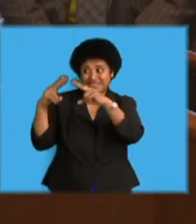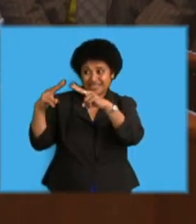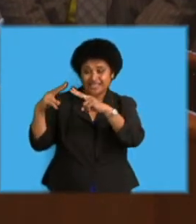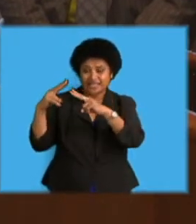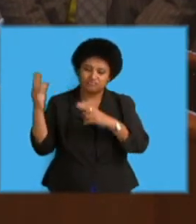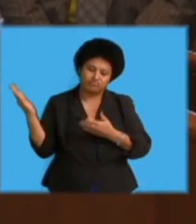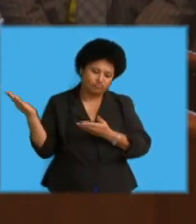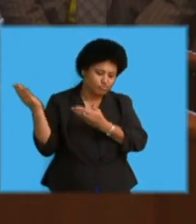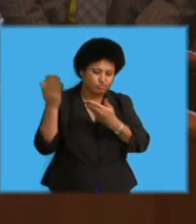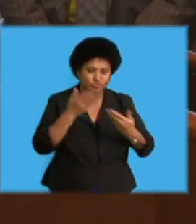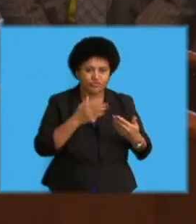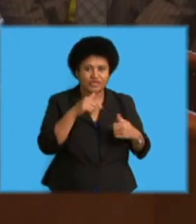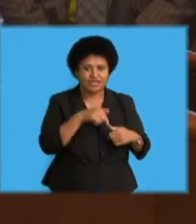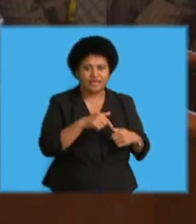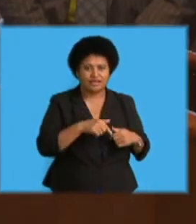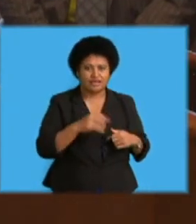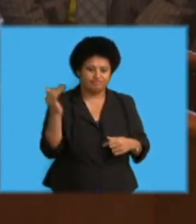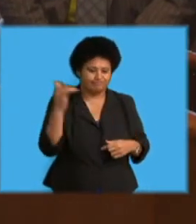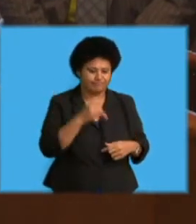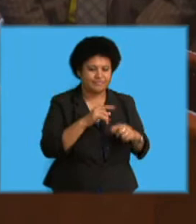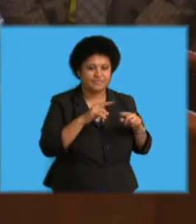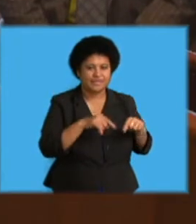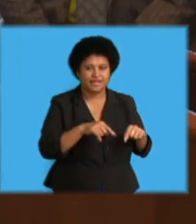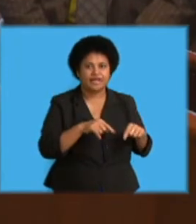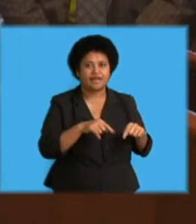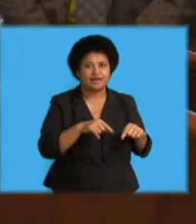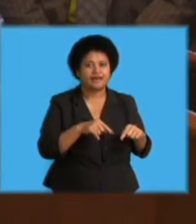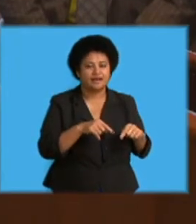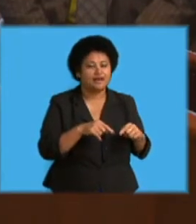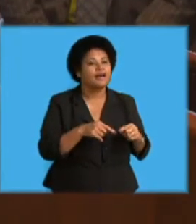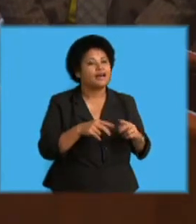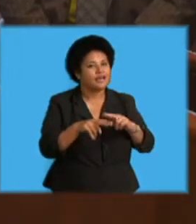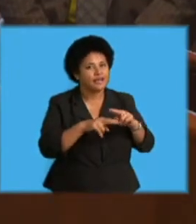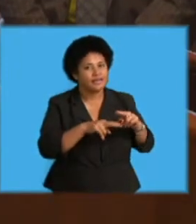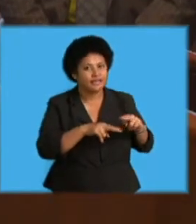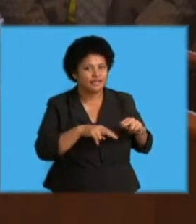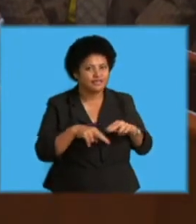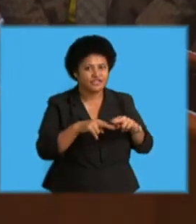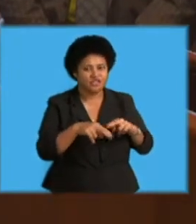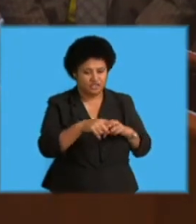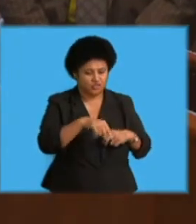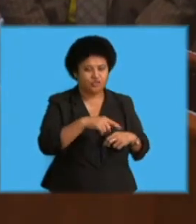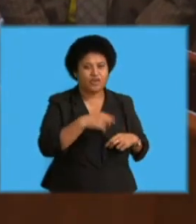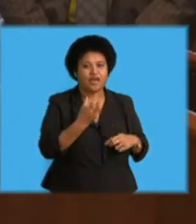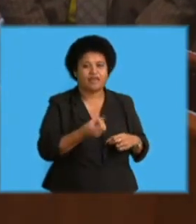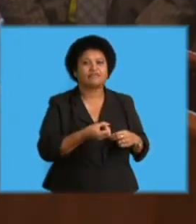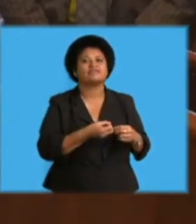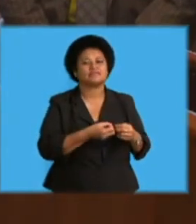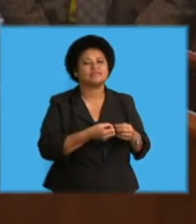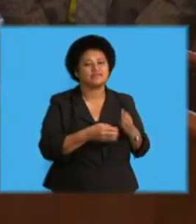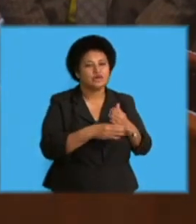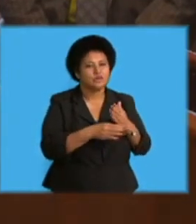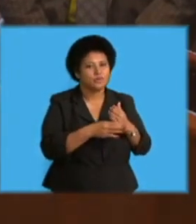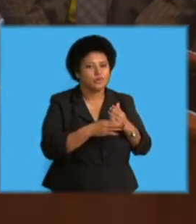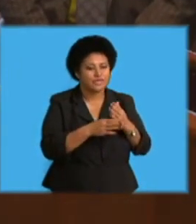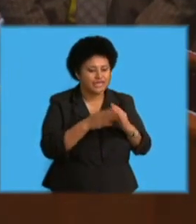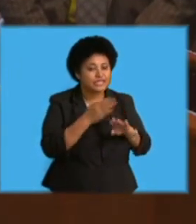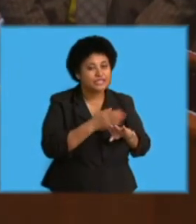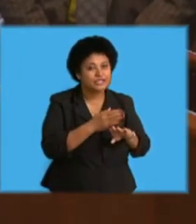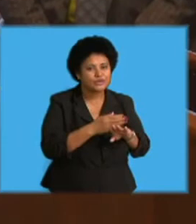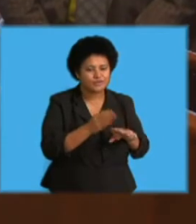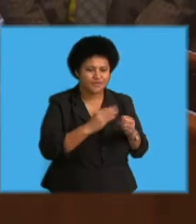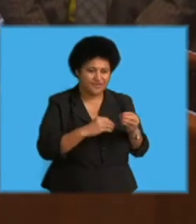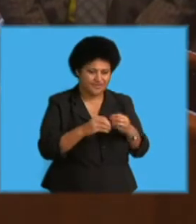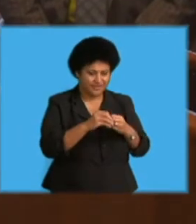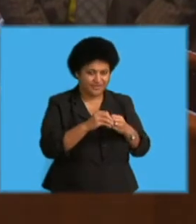Suva, which of course enhances the hub status of Fiji and indeed also enhances the financial capacity of Fiji